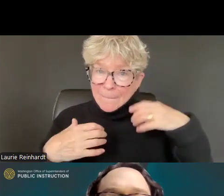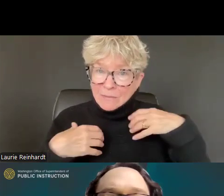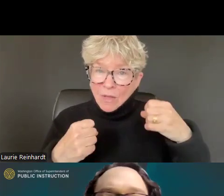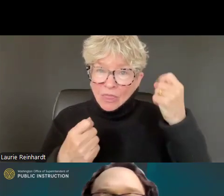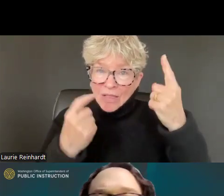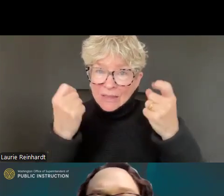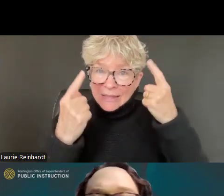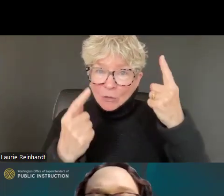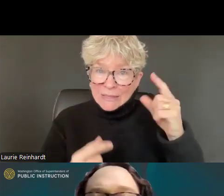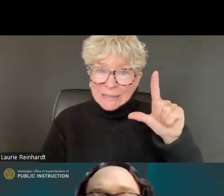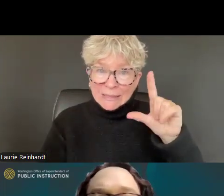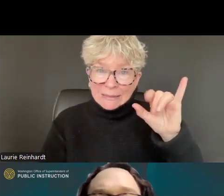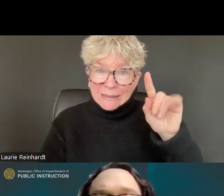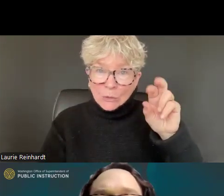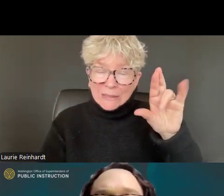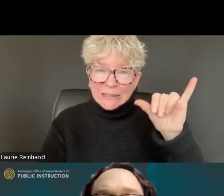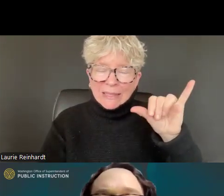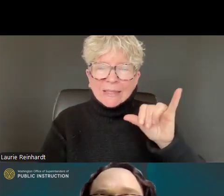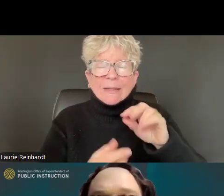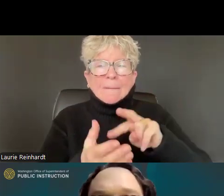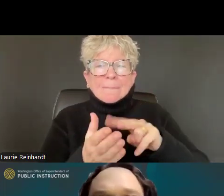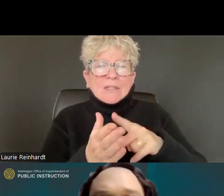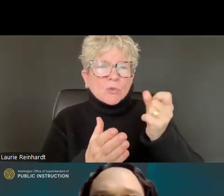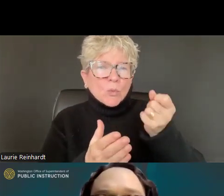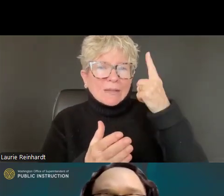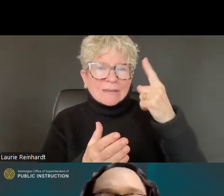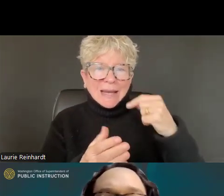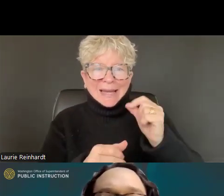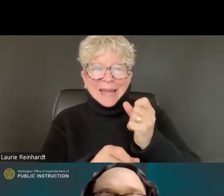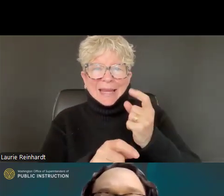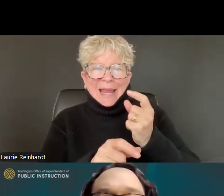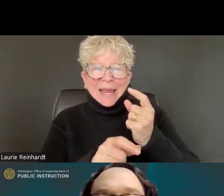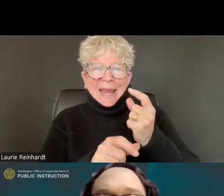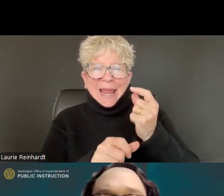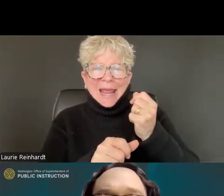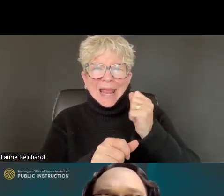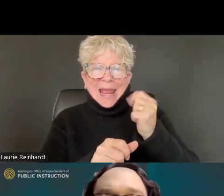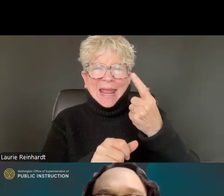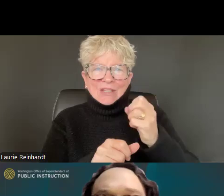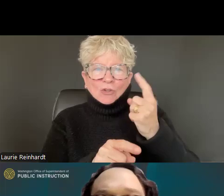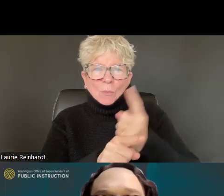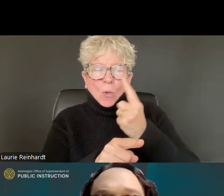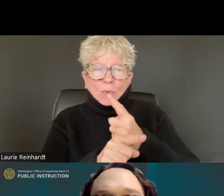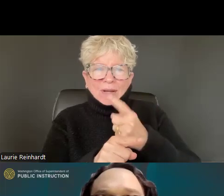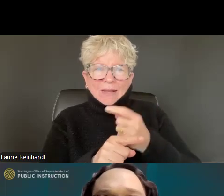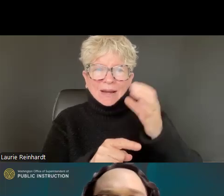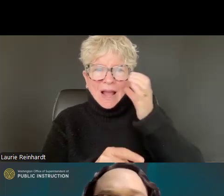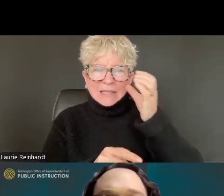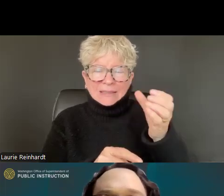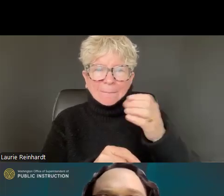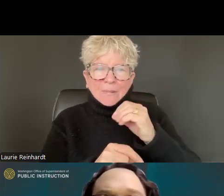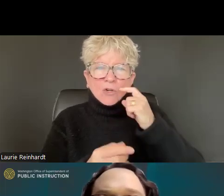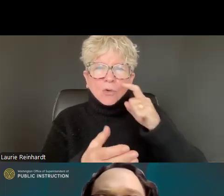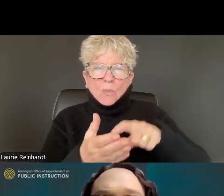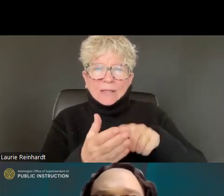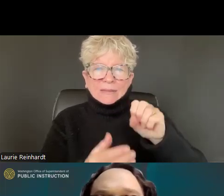It really involves understanding age-appropriate mental health concepts, recognition of mental health challenges and stigma, which